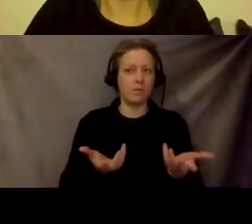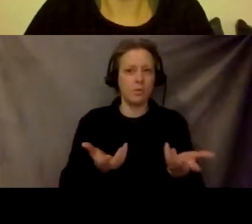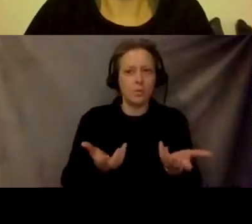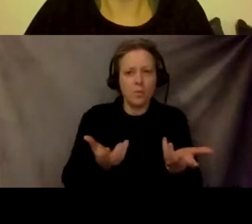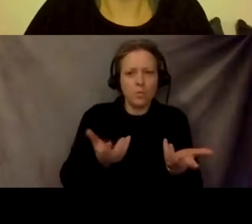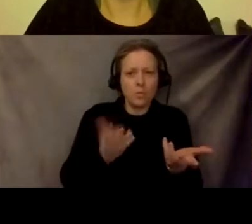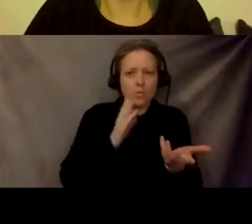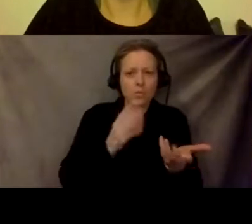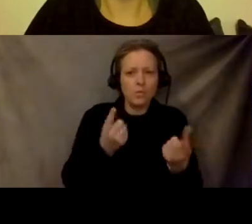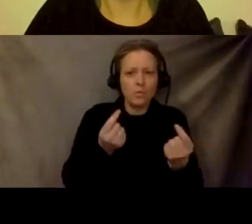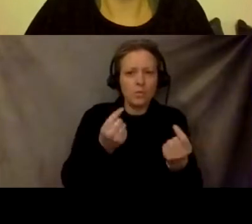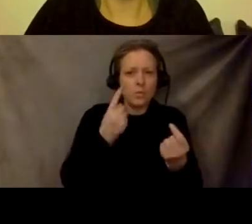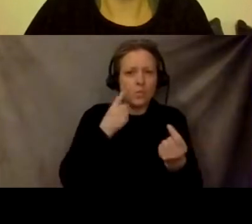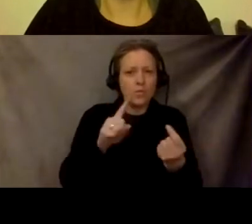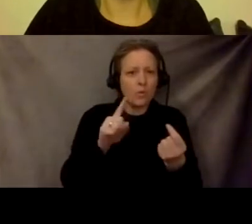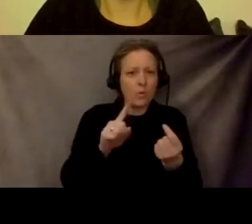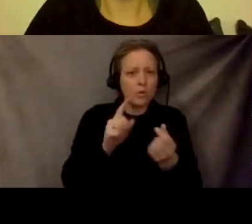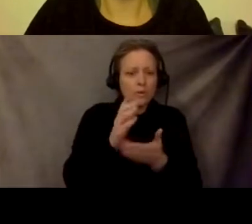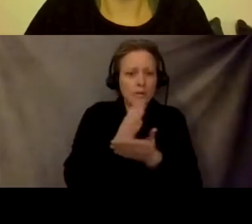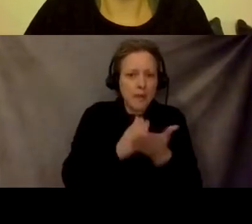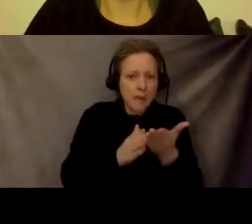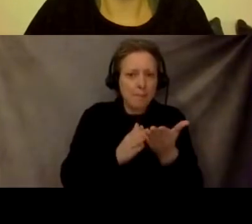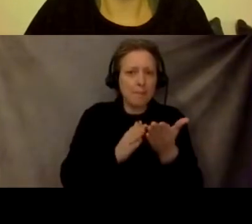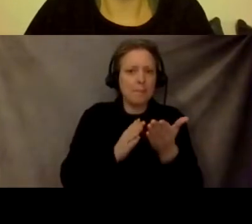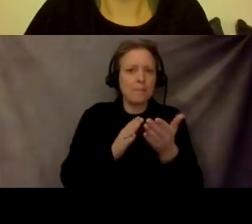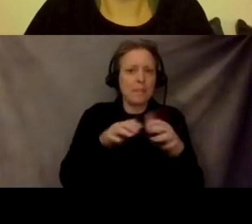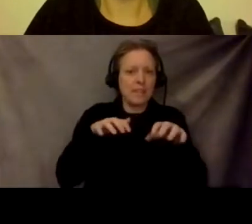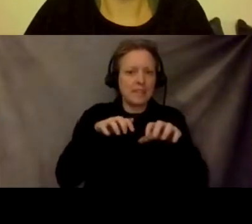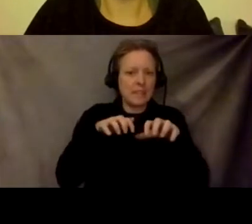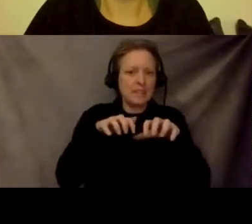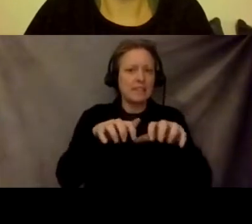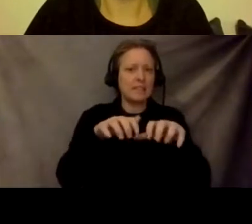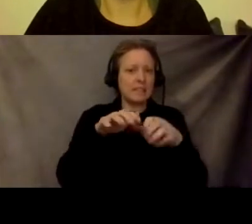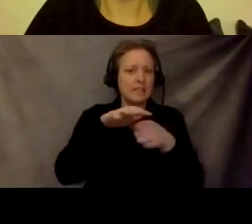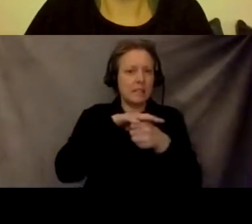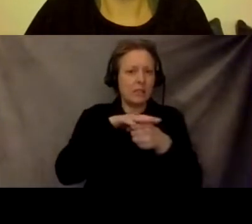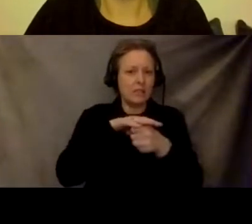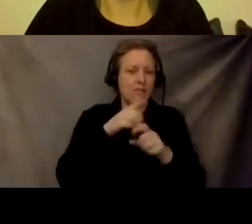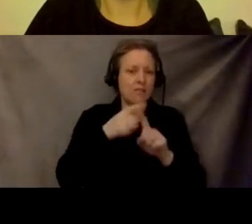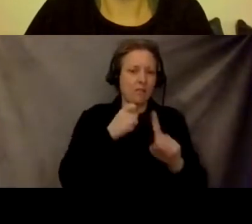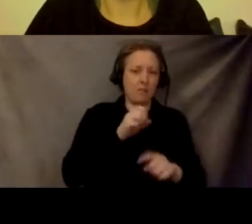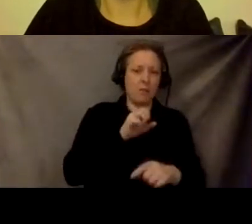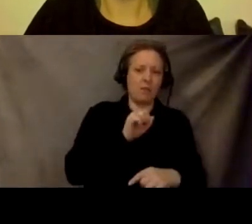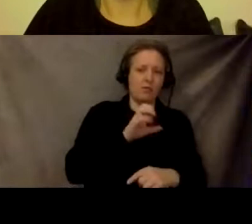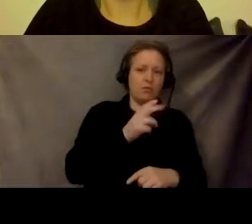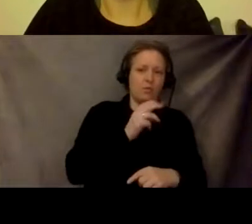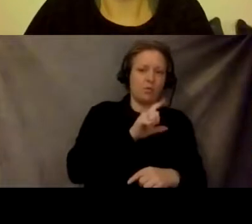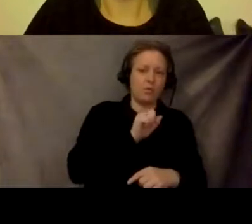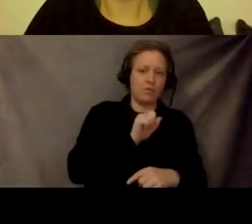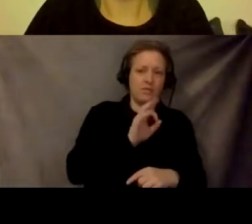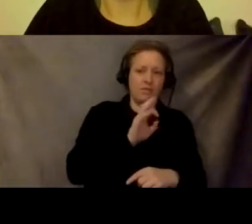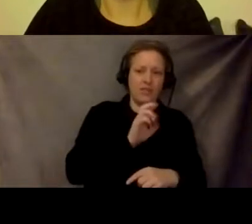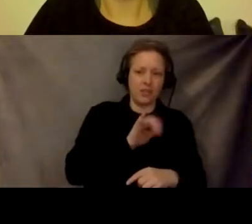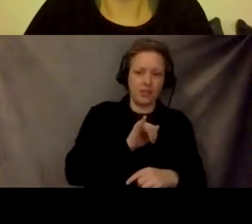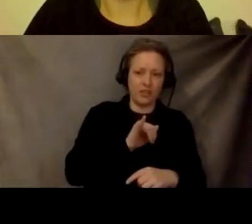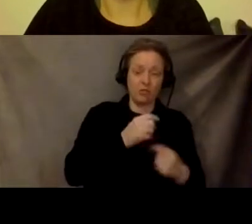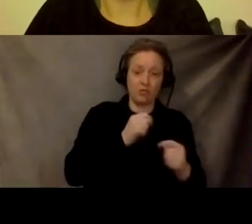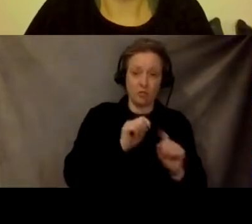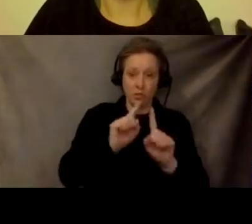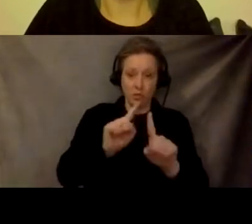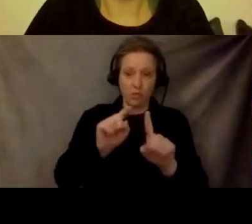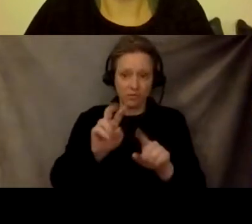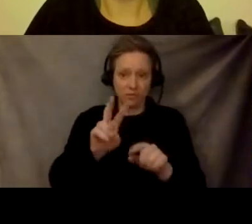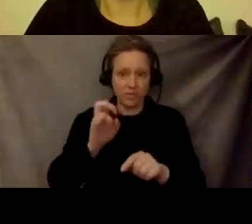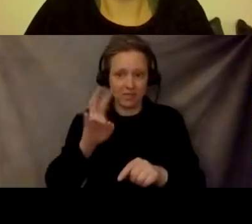be really bottlenecked at Shoals Ferry, trying to get to 217 as an example. And then the